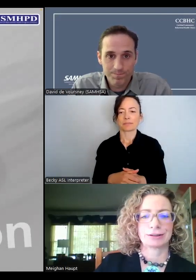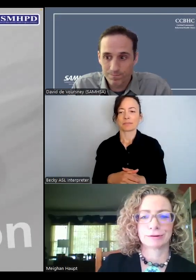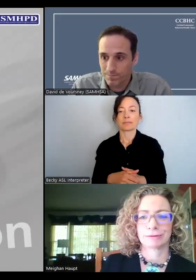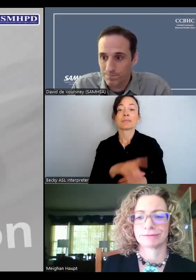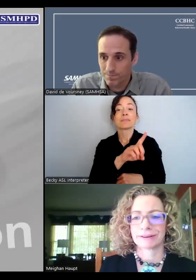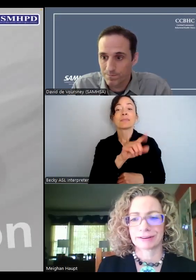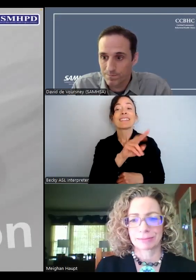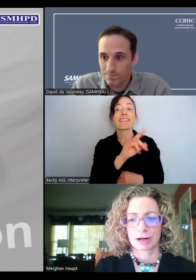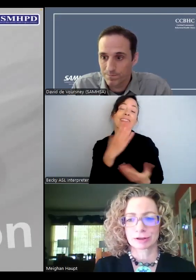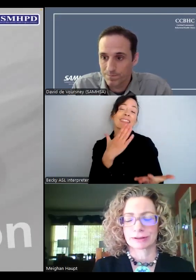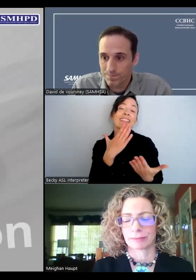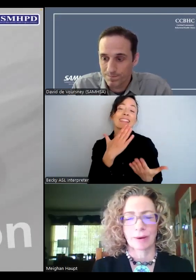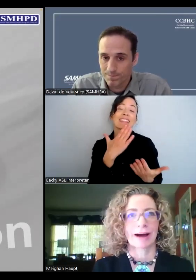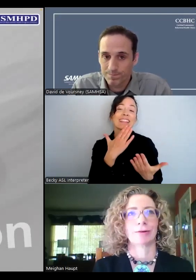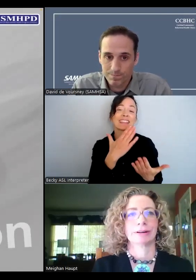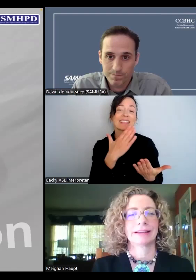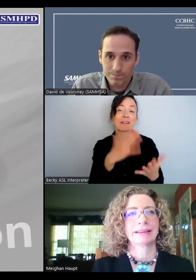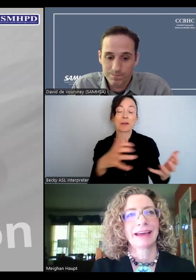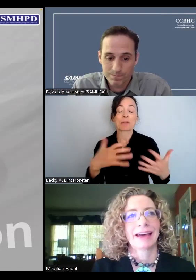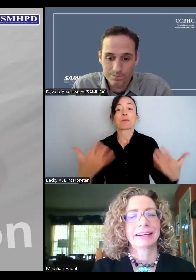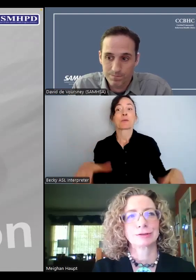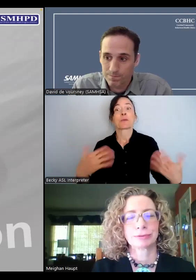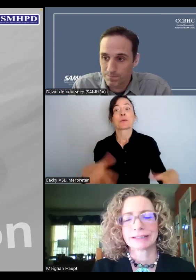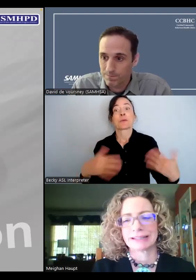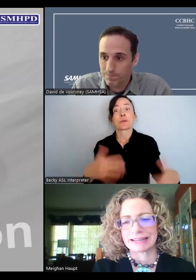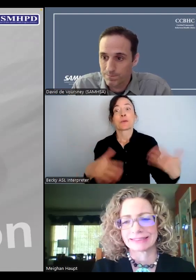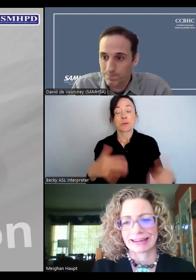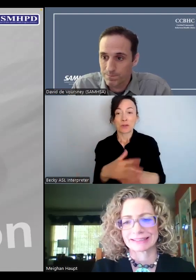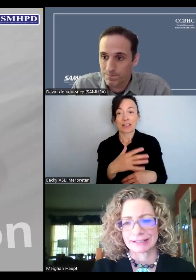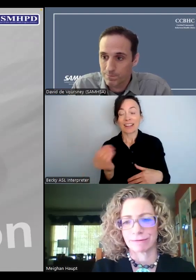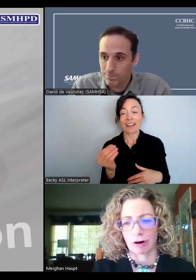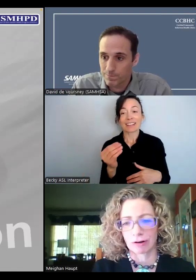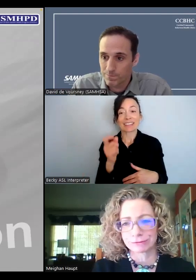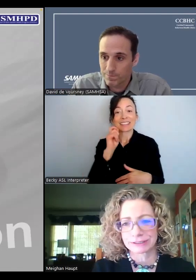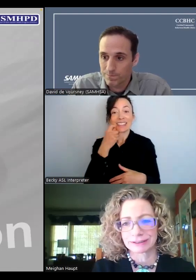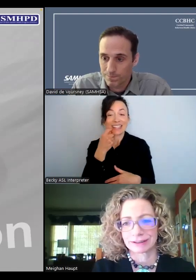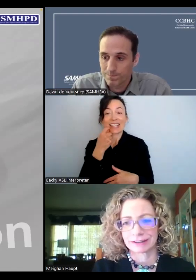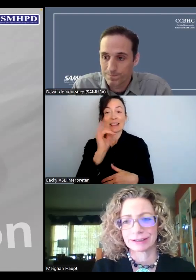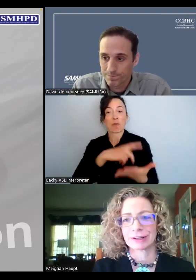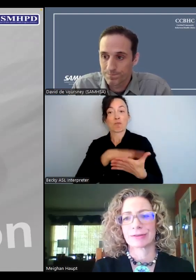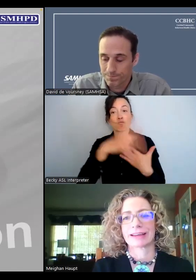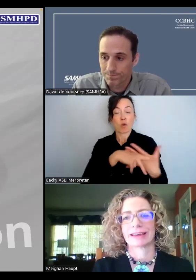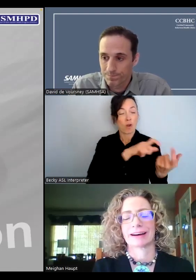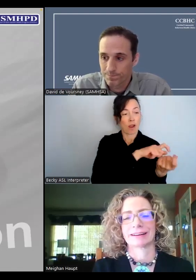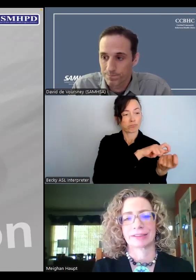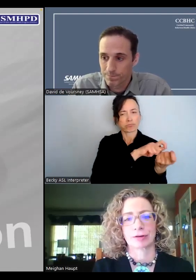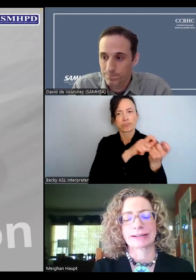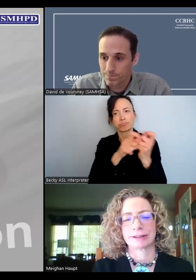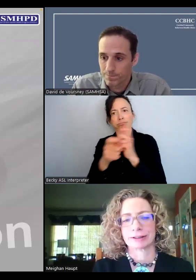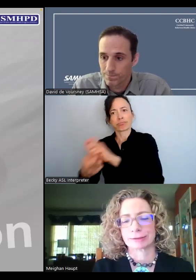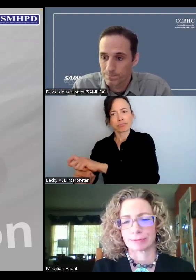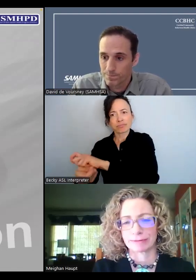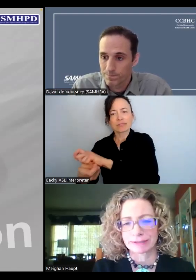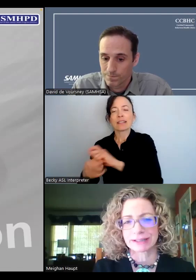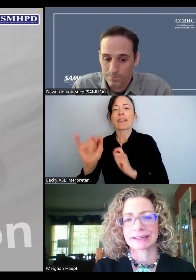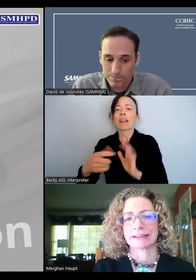David, thank you very much. Wow. And it's really neat that it's evolved, you know, that the